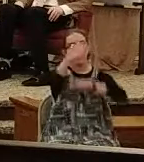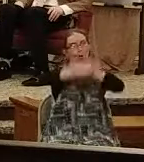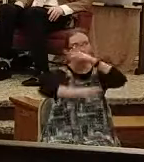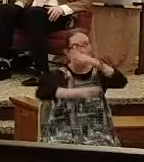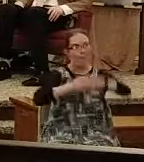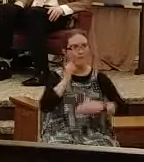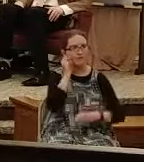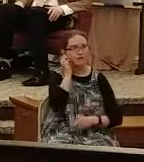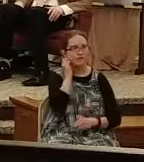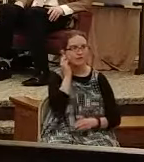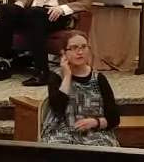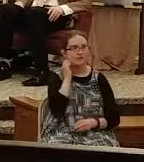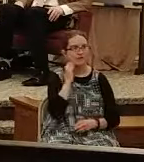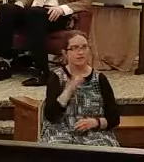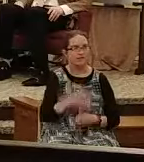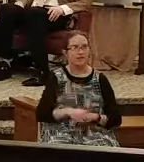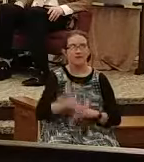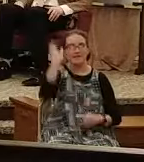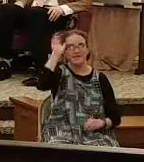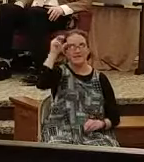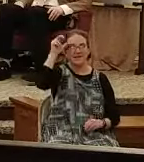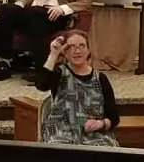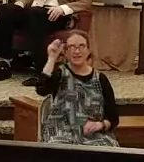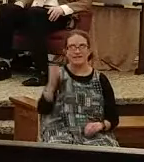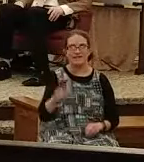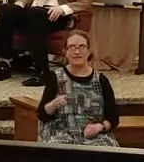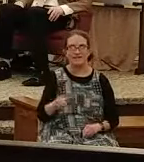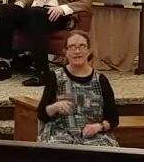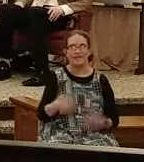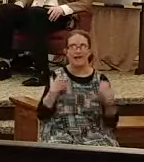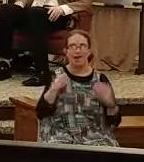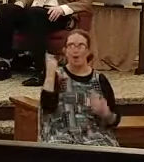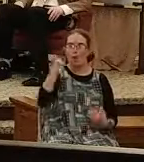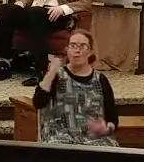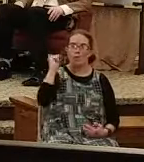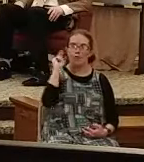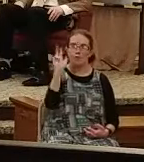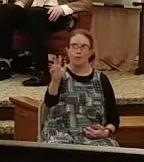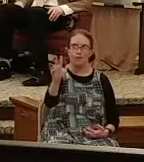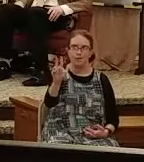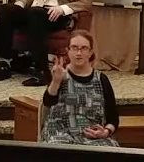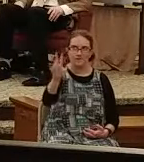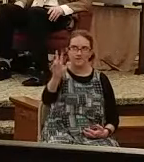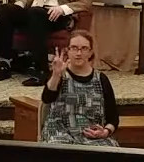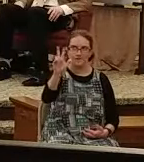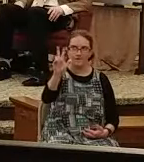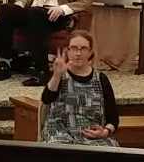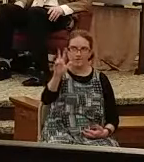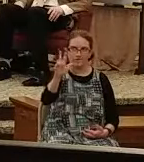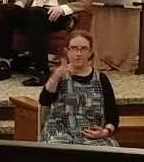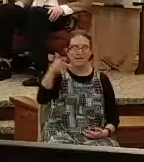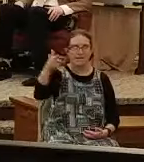world. Yeah. Satan has only three pieces of